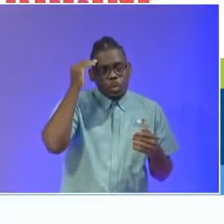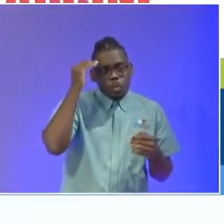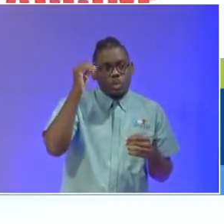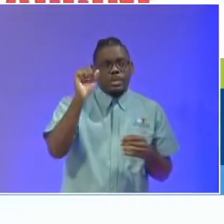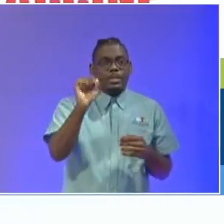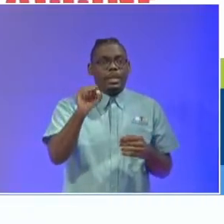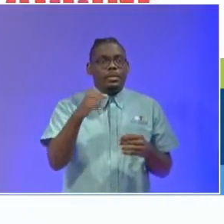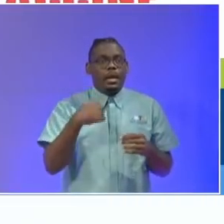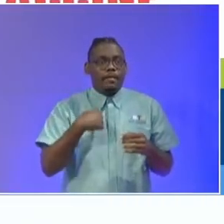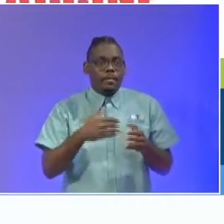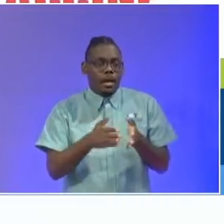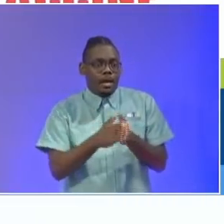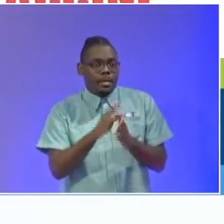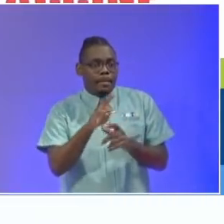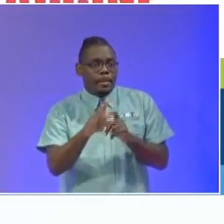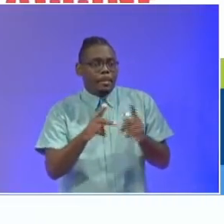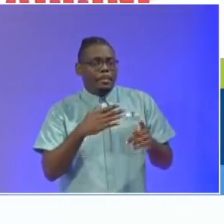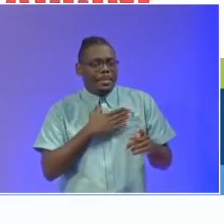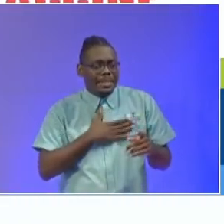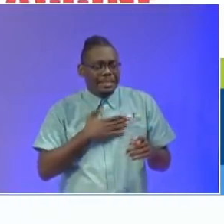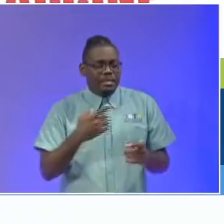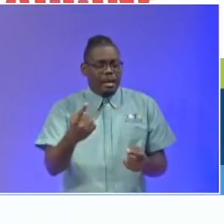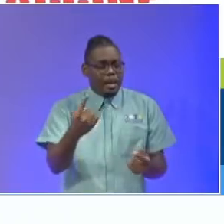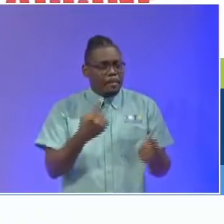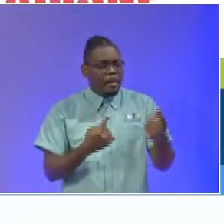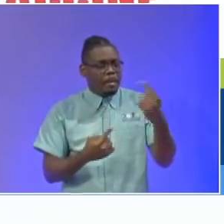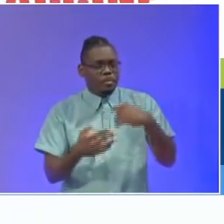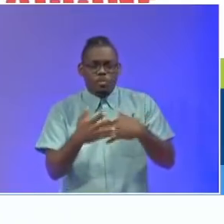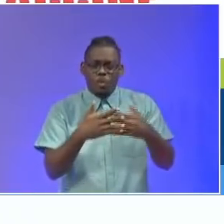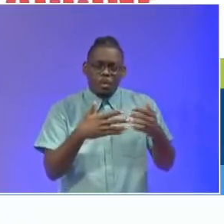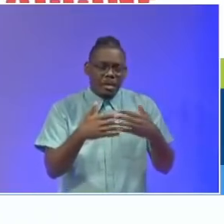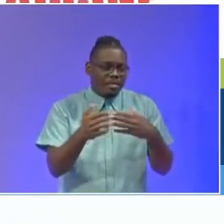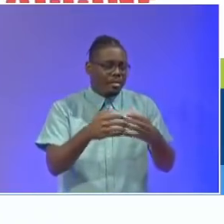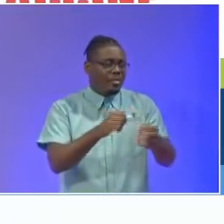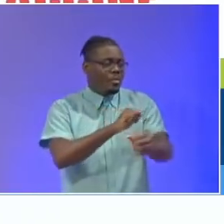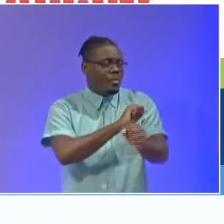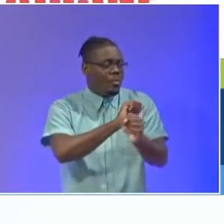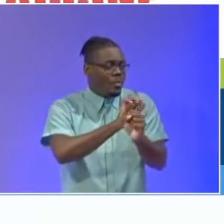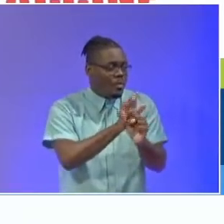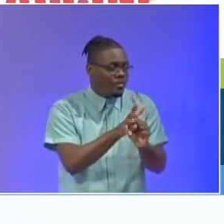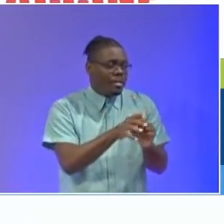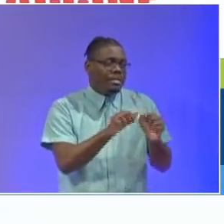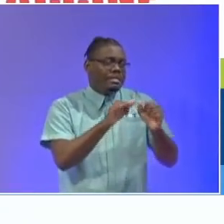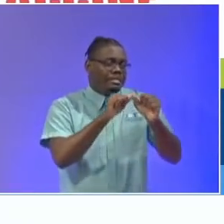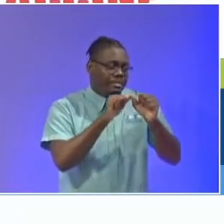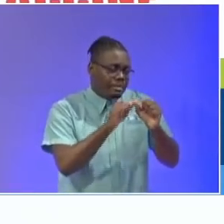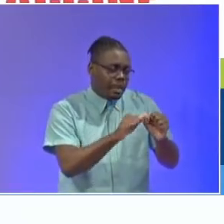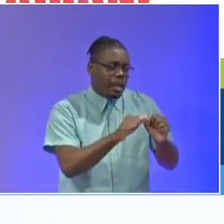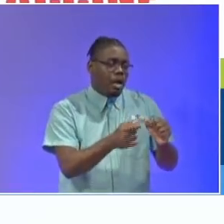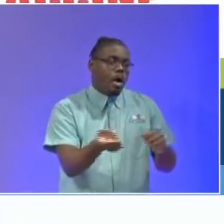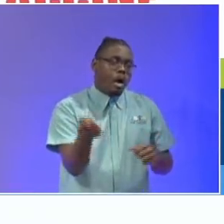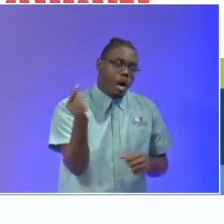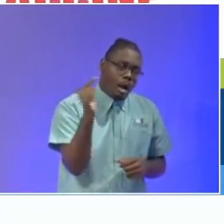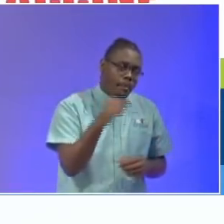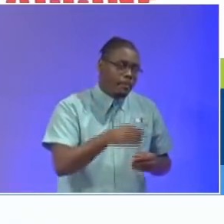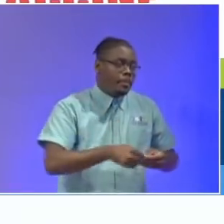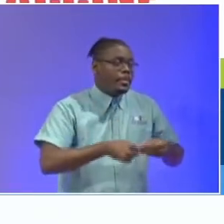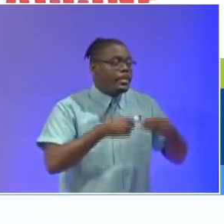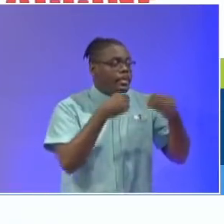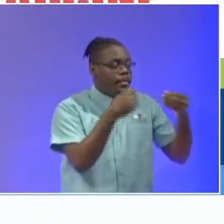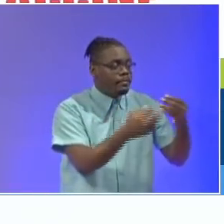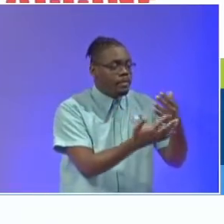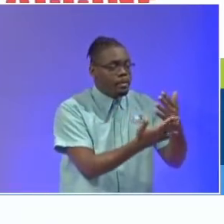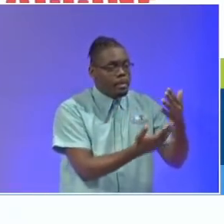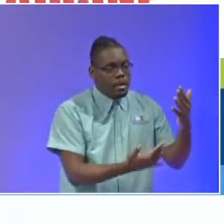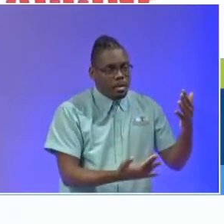blood, right? But Dr. Kenneth Charles is fully responsible and in charge of that, all those